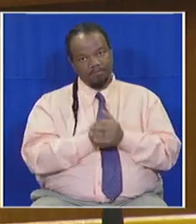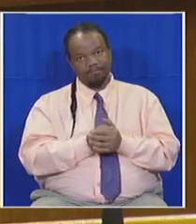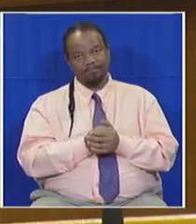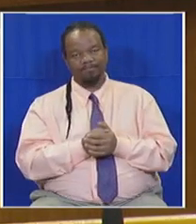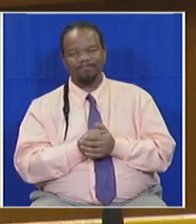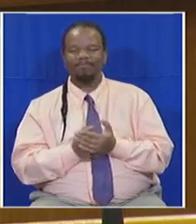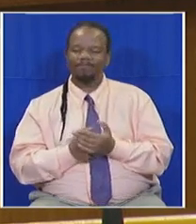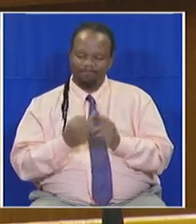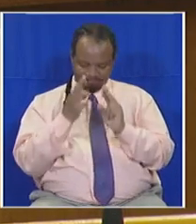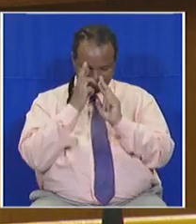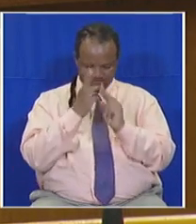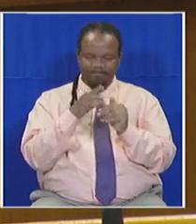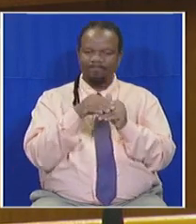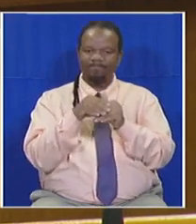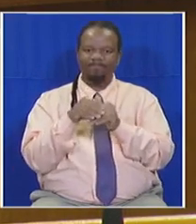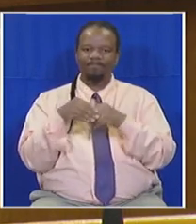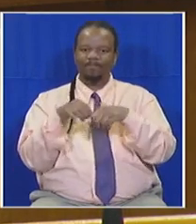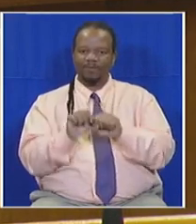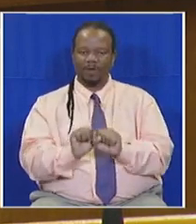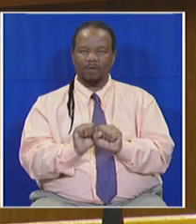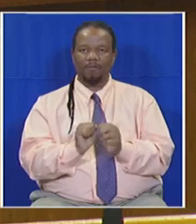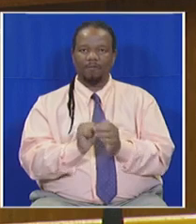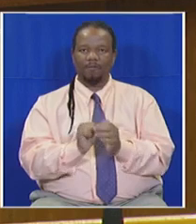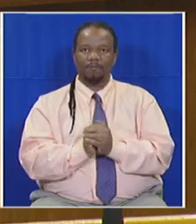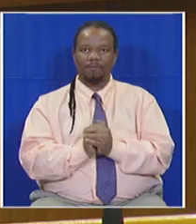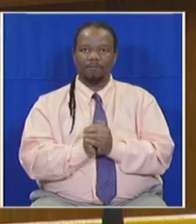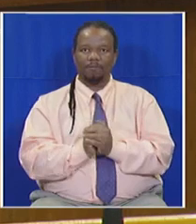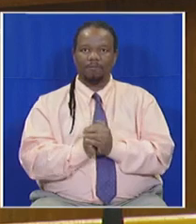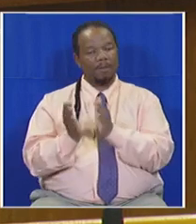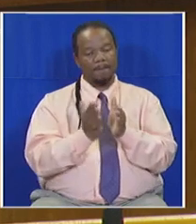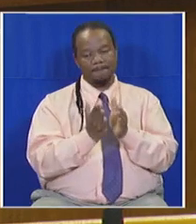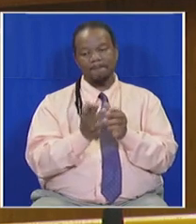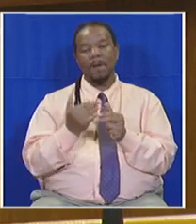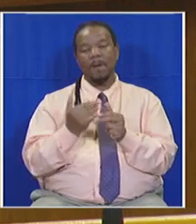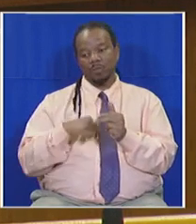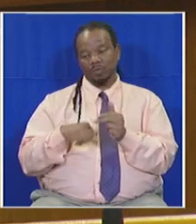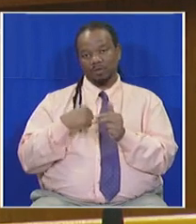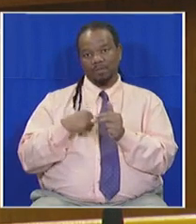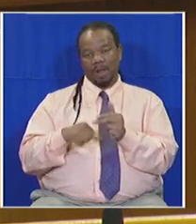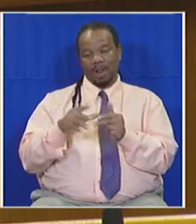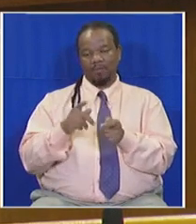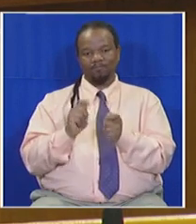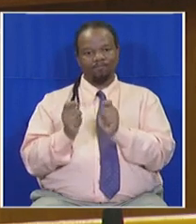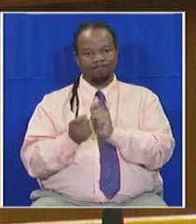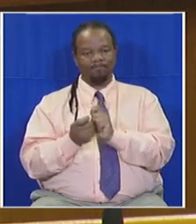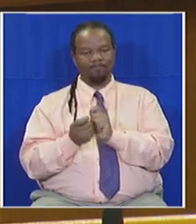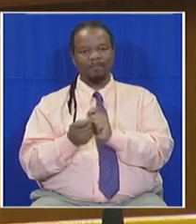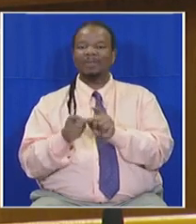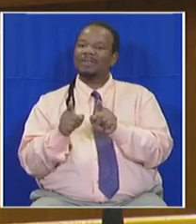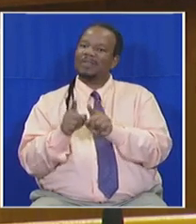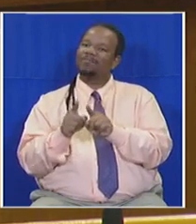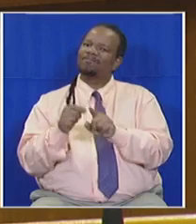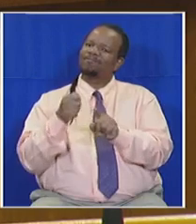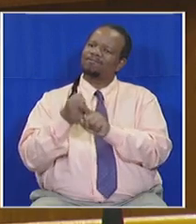Honorable House Chair, essentially transforming the municipal space and setting the foundation for radical economic and